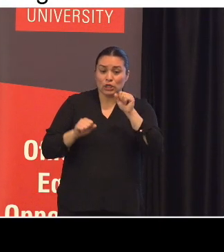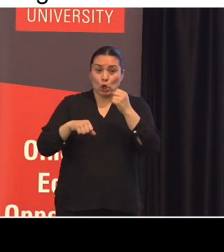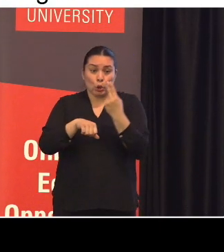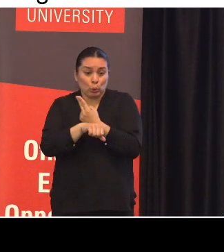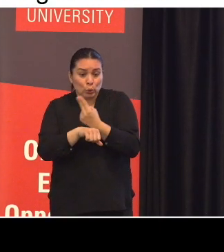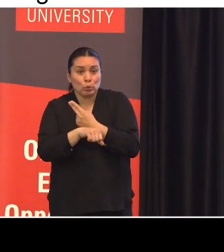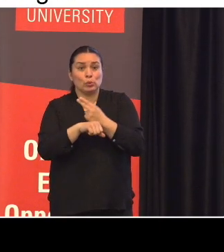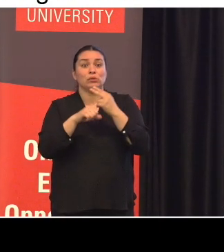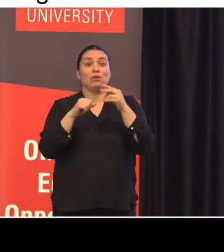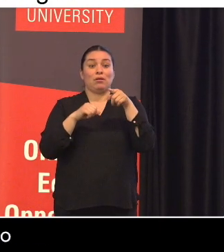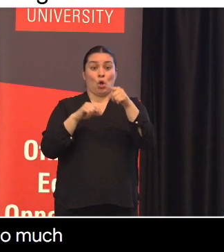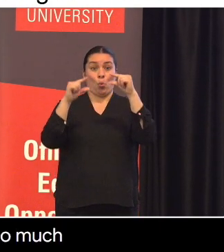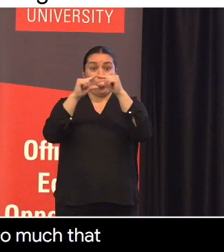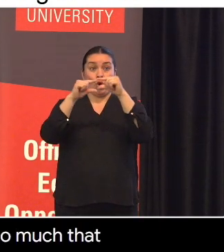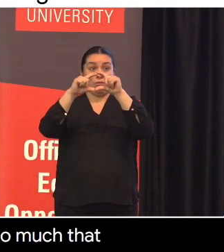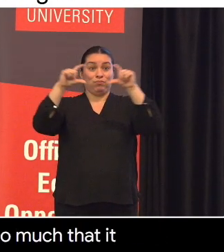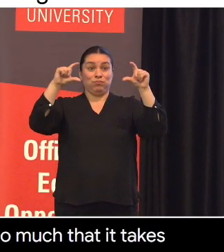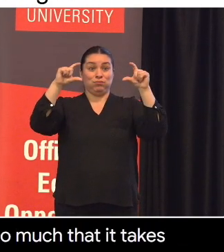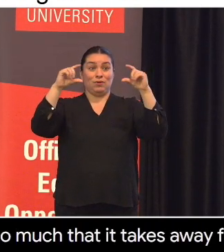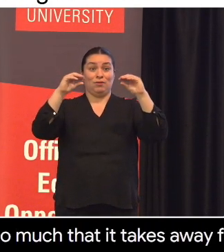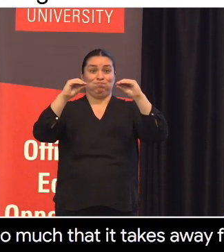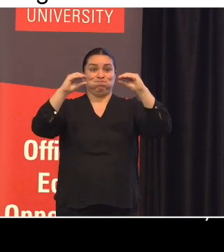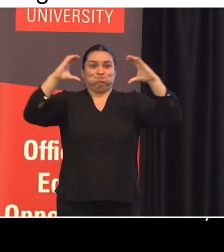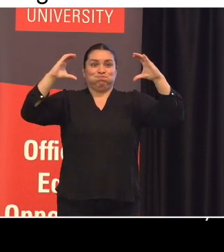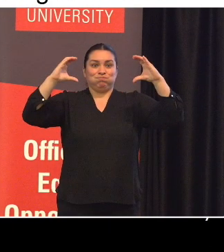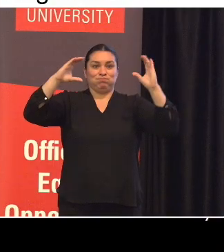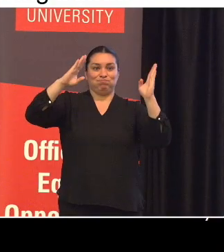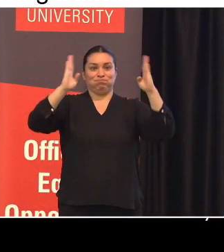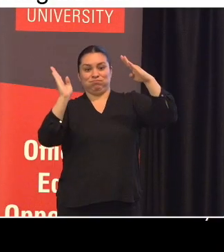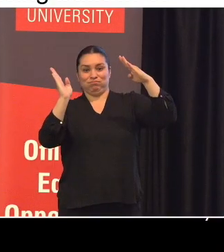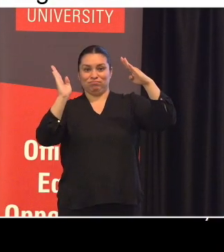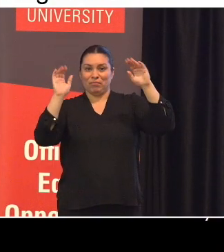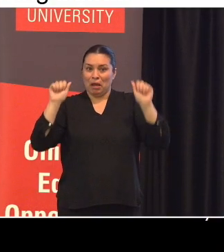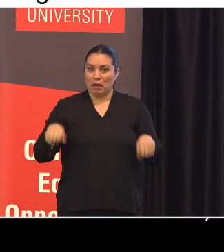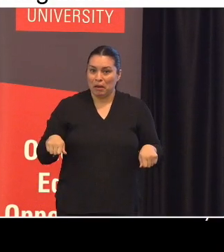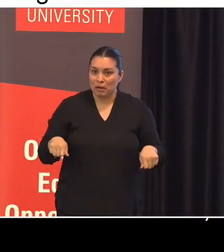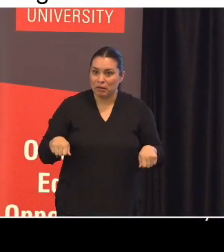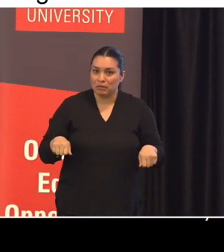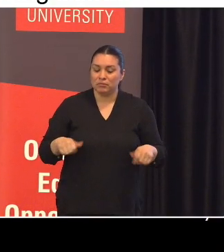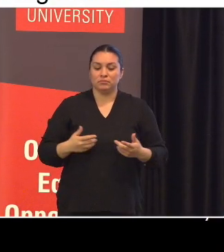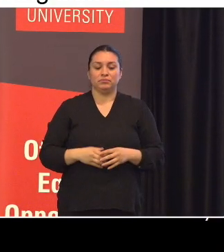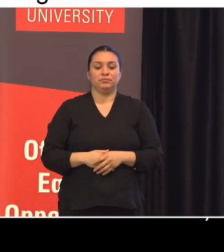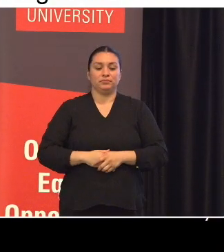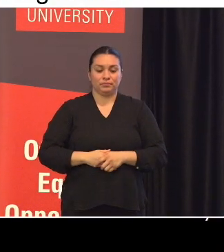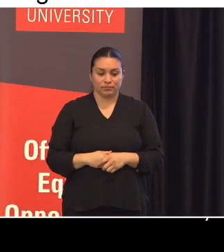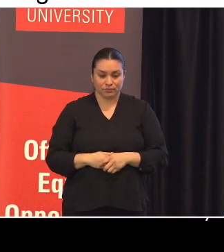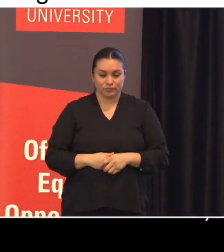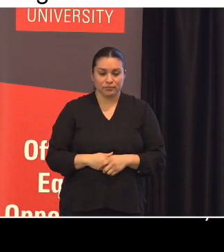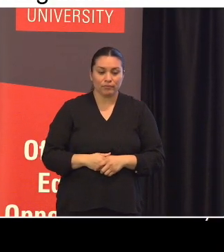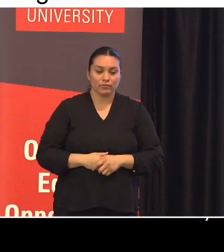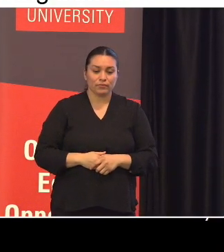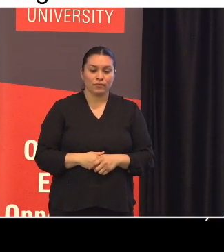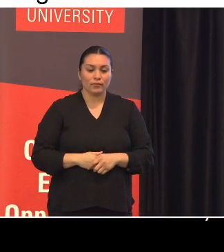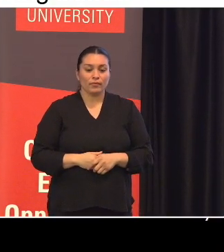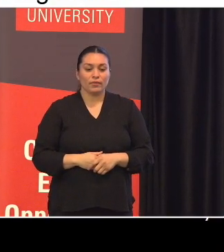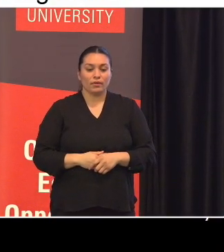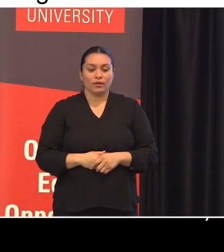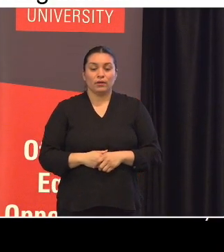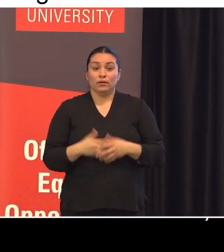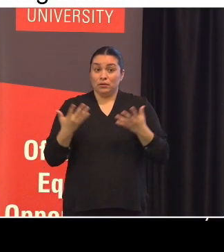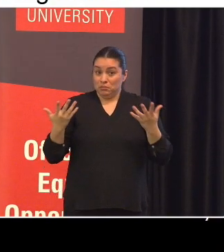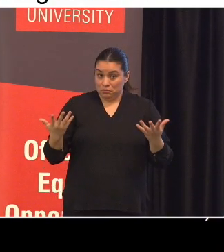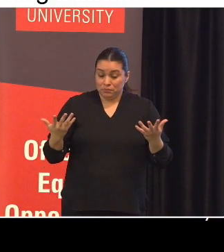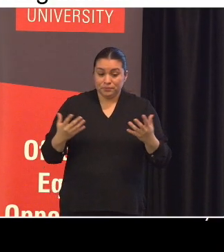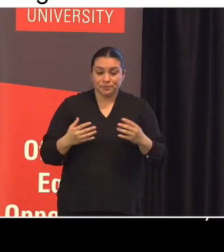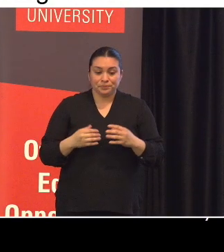We don't want to use it so much that it takes away from the meaning, but we can use bold and italics. However, we need to do